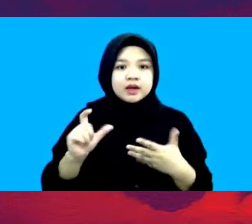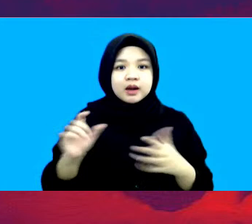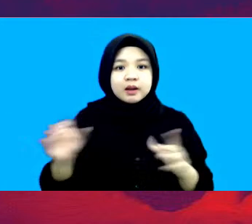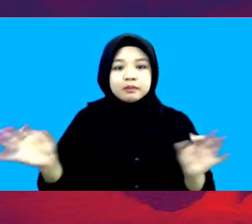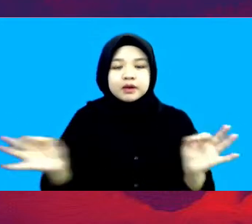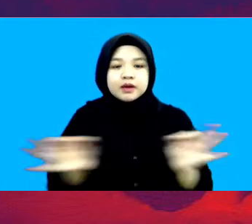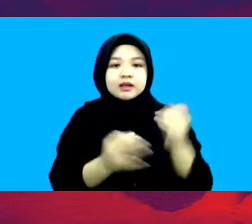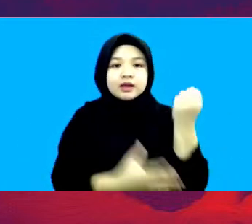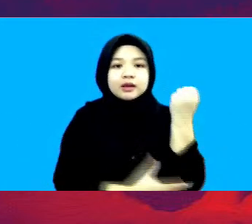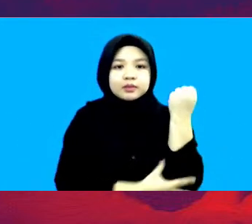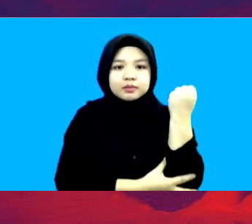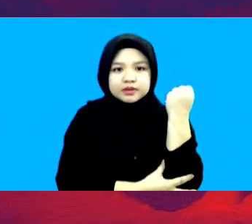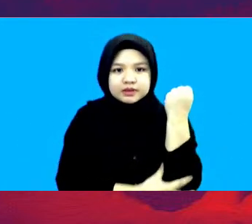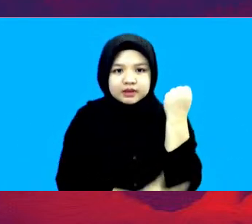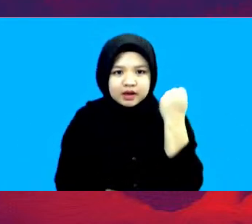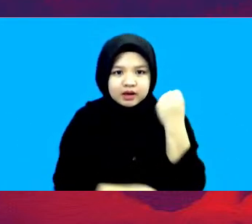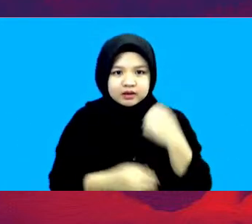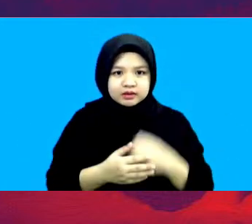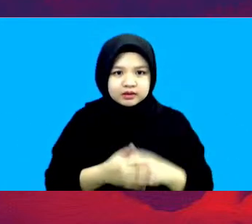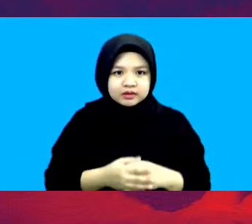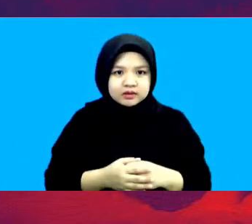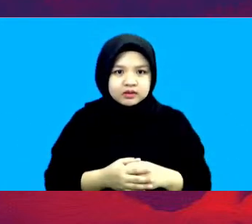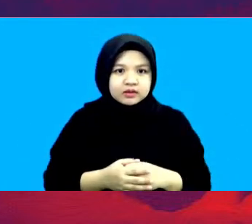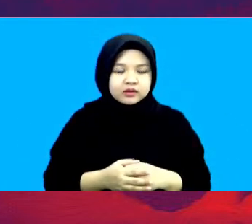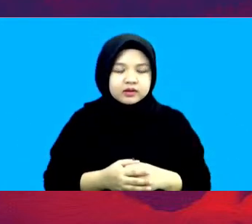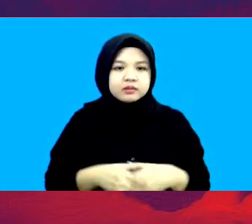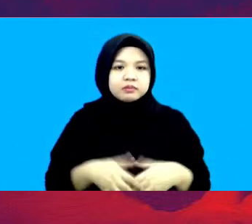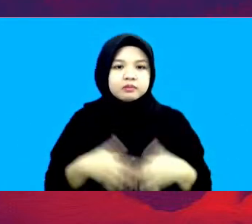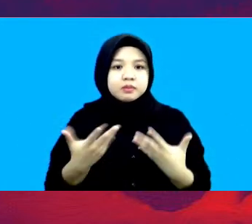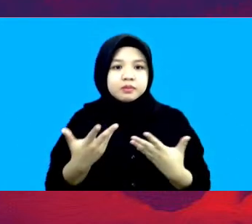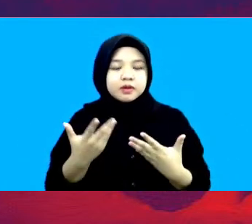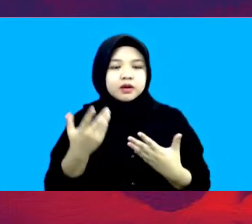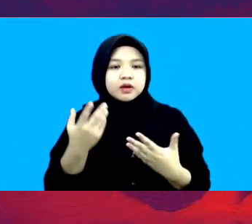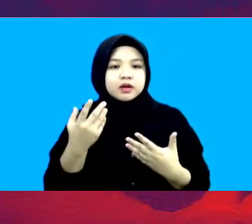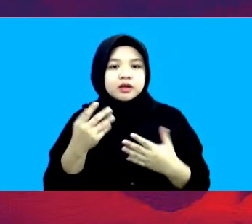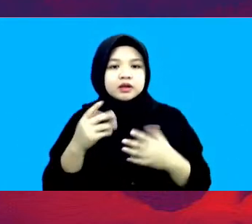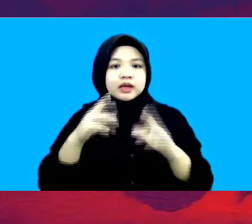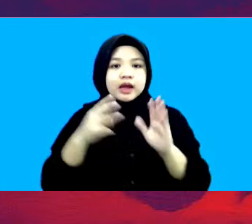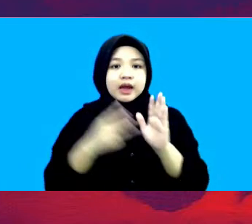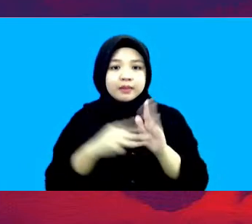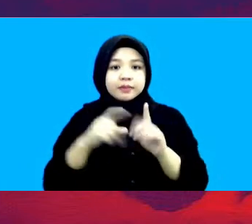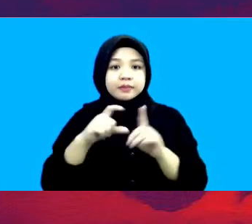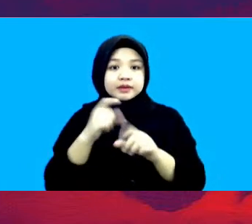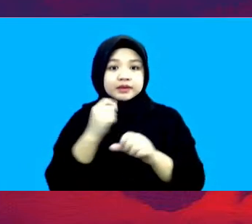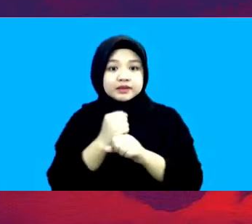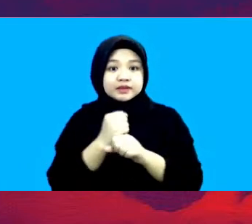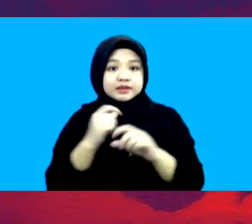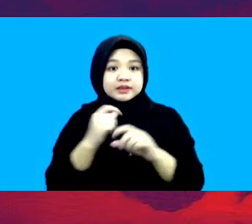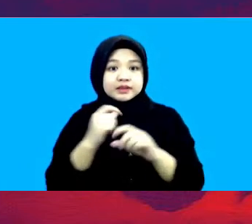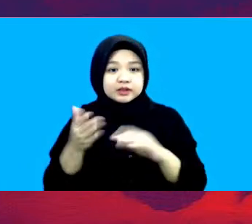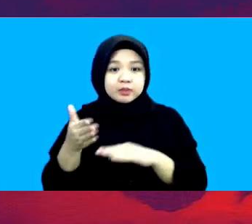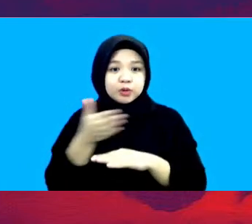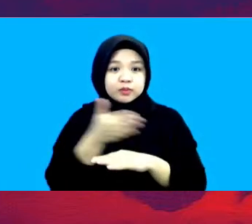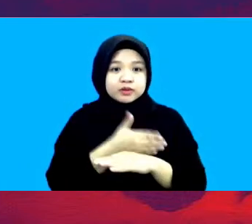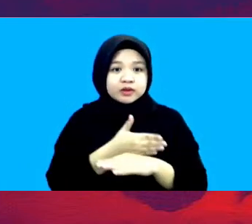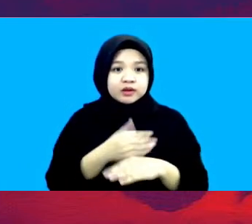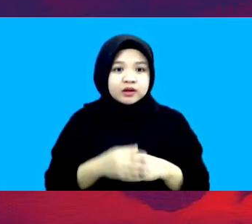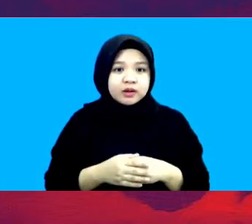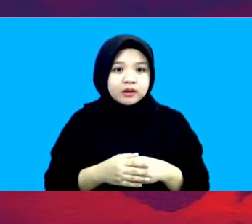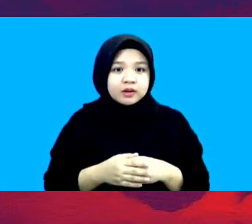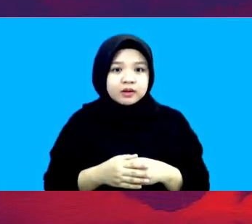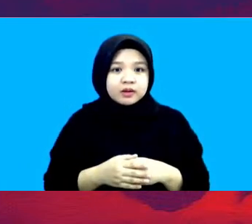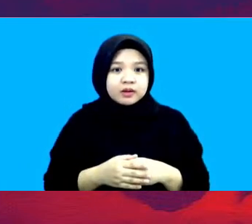people understand what the numbers say. It becomes a conversation that people say, oh, the numbers are saying this. Maybe there's